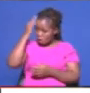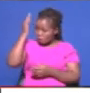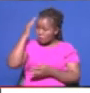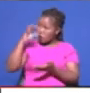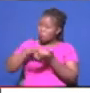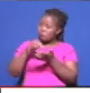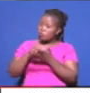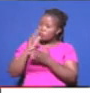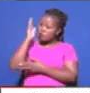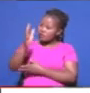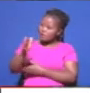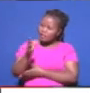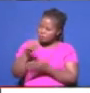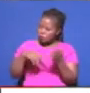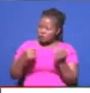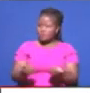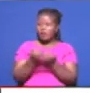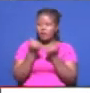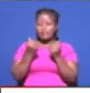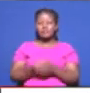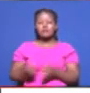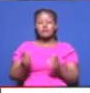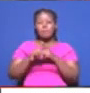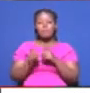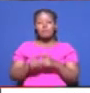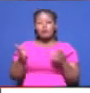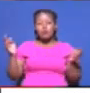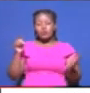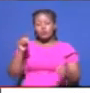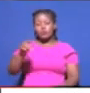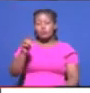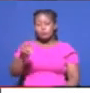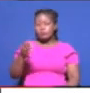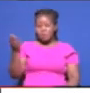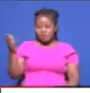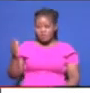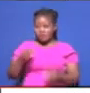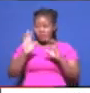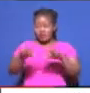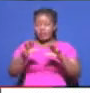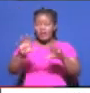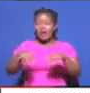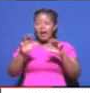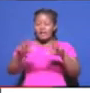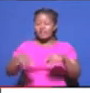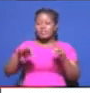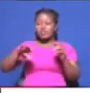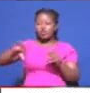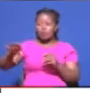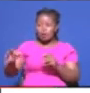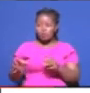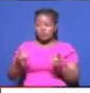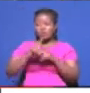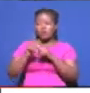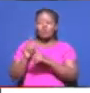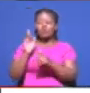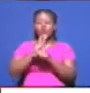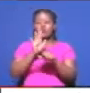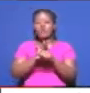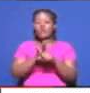here. You remember that this is largely an agricultural county, and most of the locals are